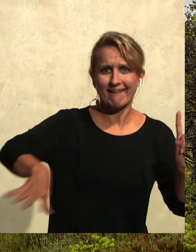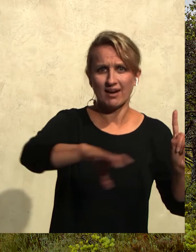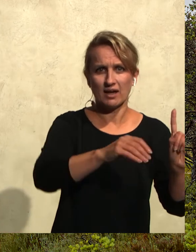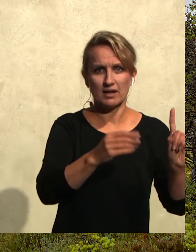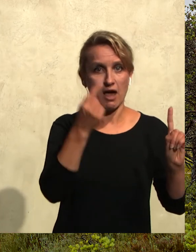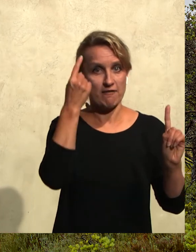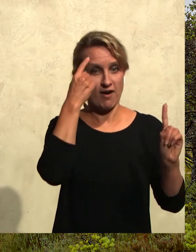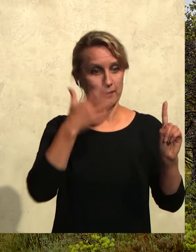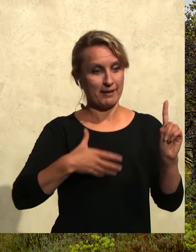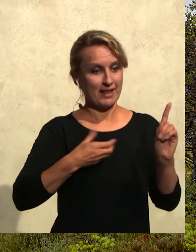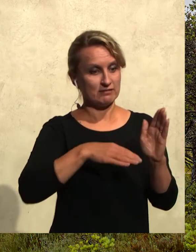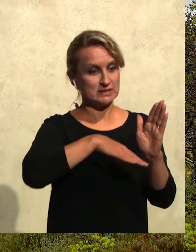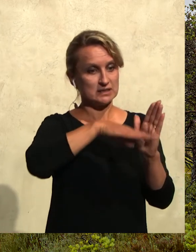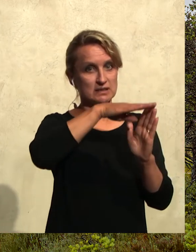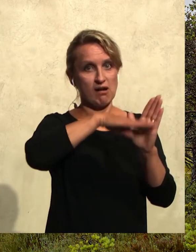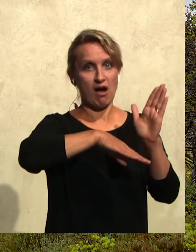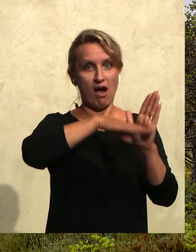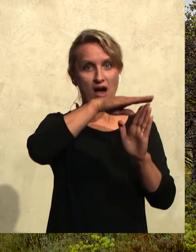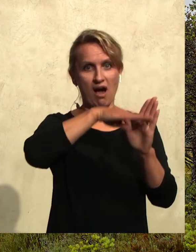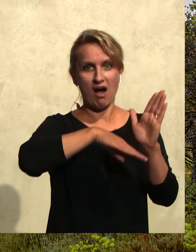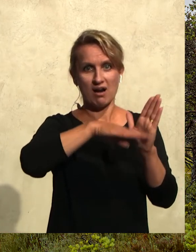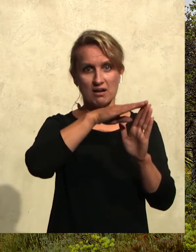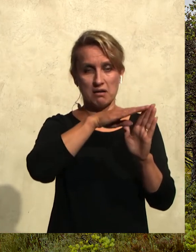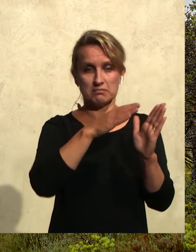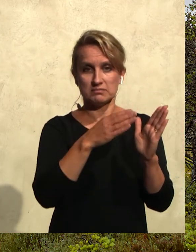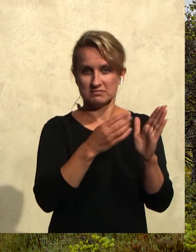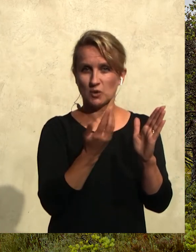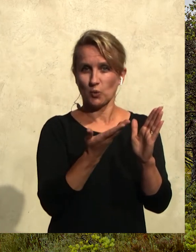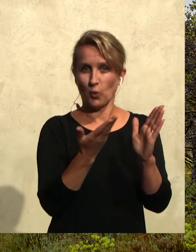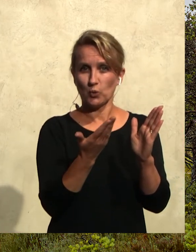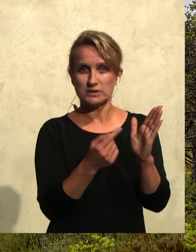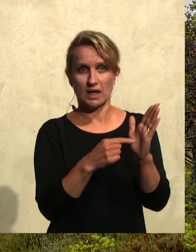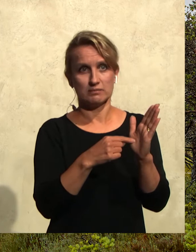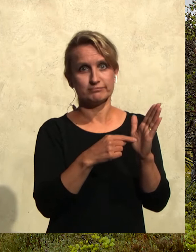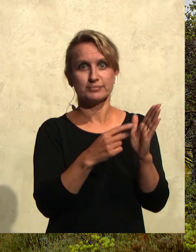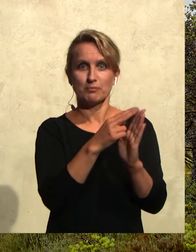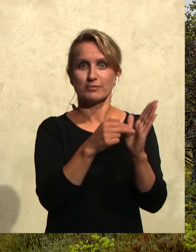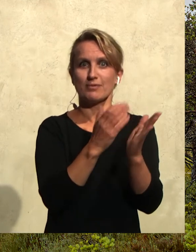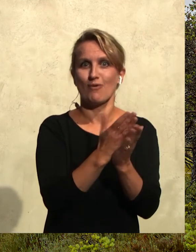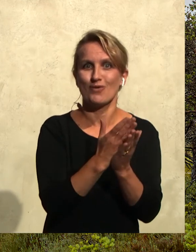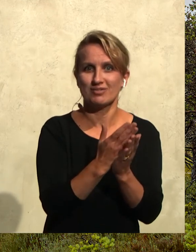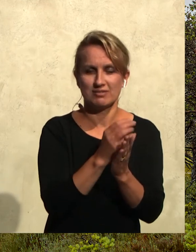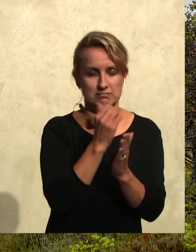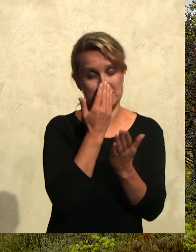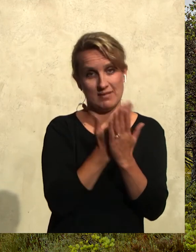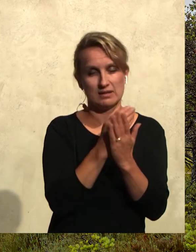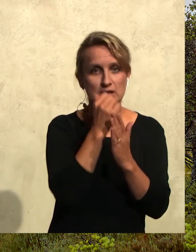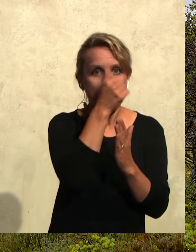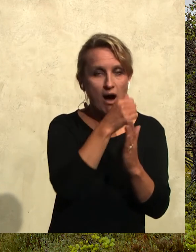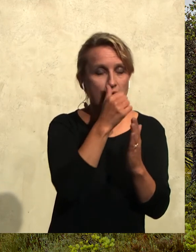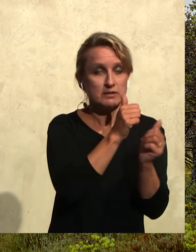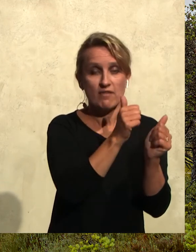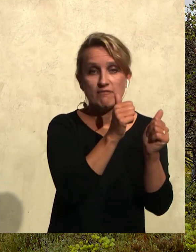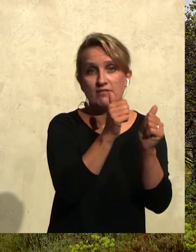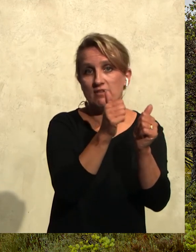for many years or much of our life, but then maybe we have a life event that distresses us. And for